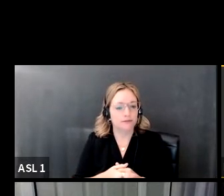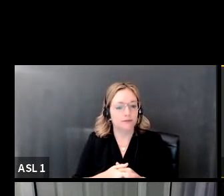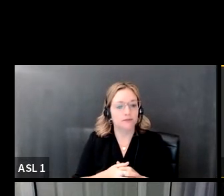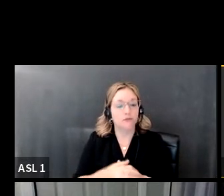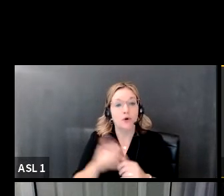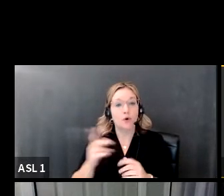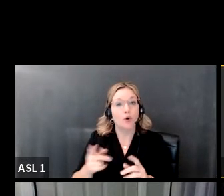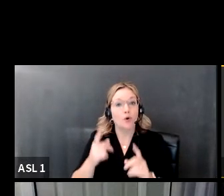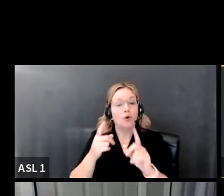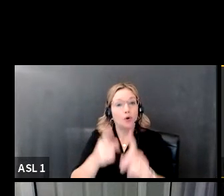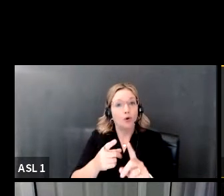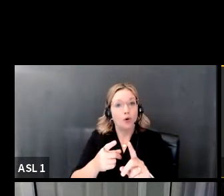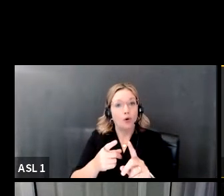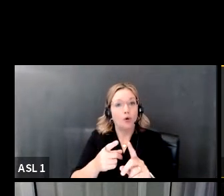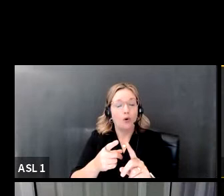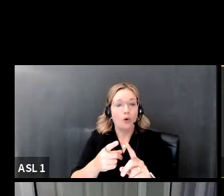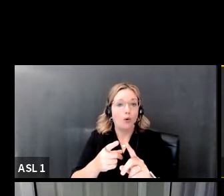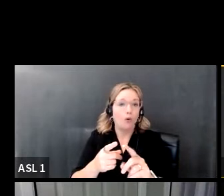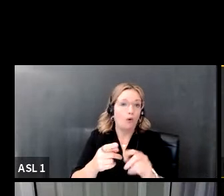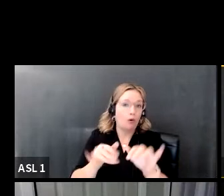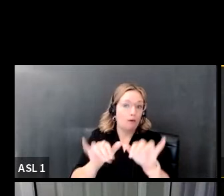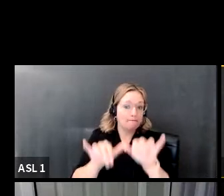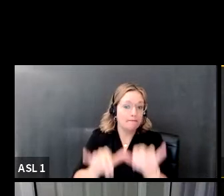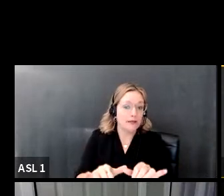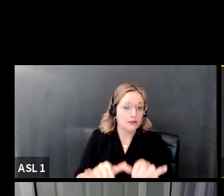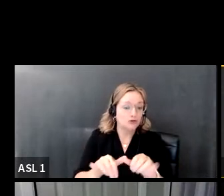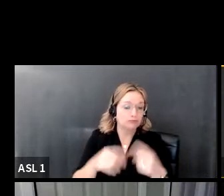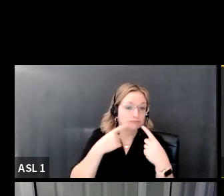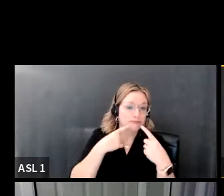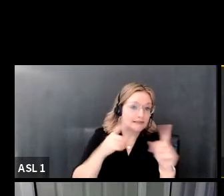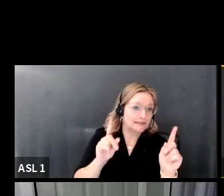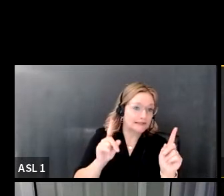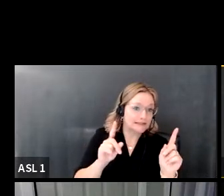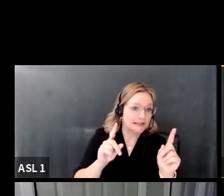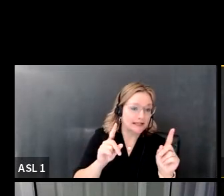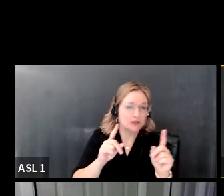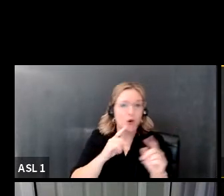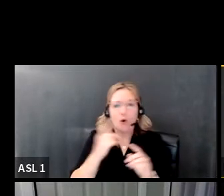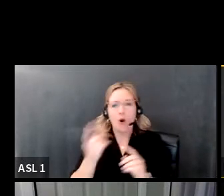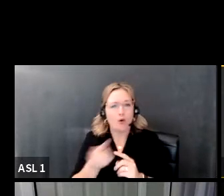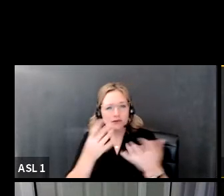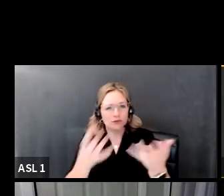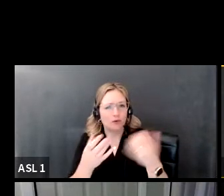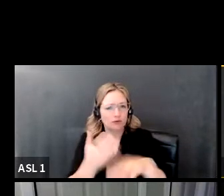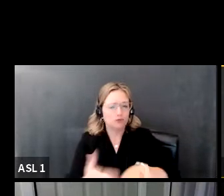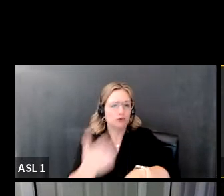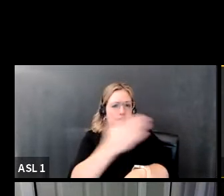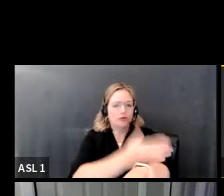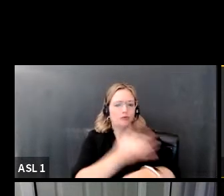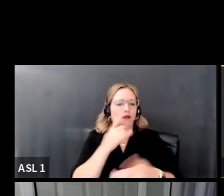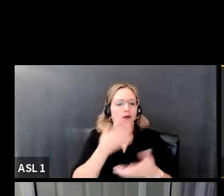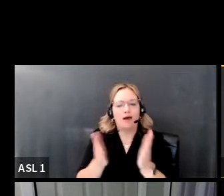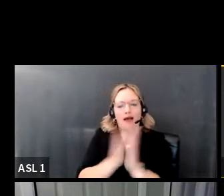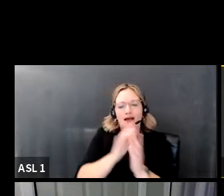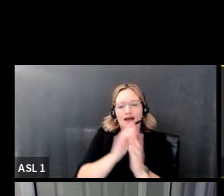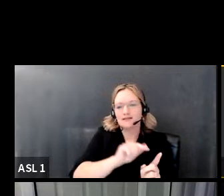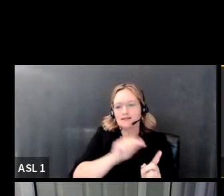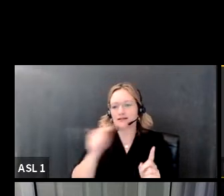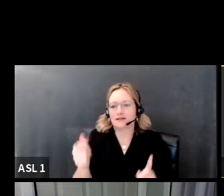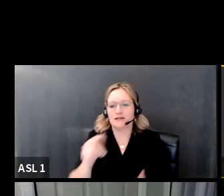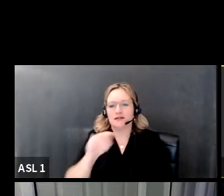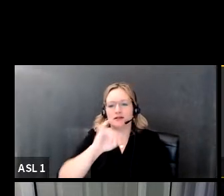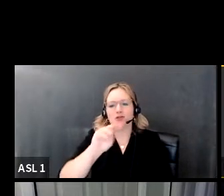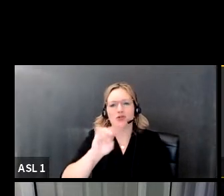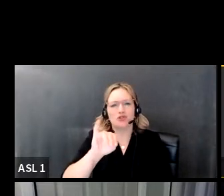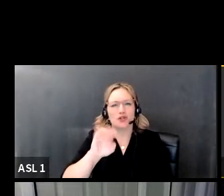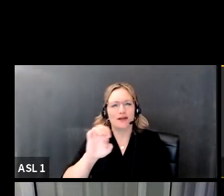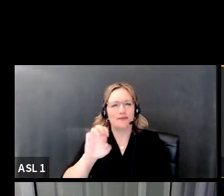overall evaluation of that going forward but i'll turn things over to acting deputy chief jimmy dunlop to speak to how goals are